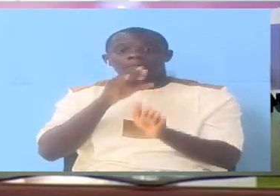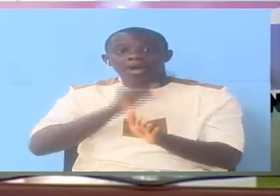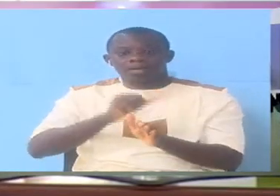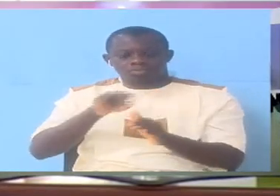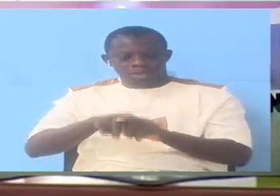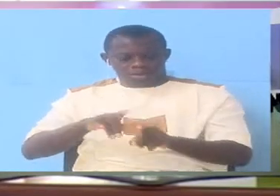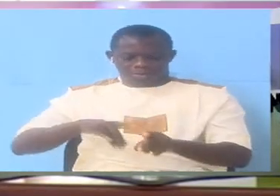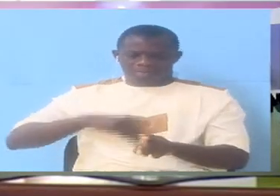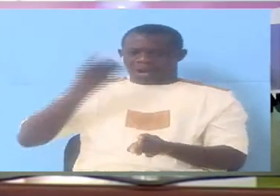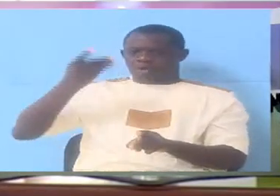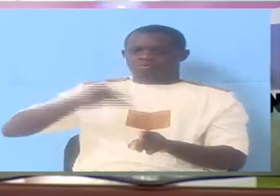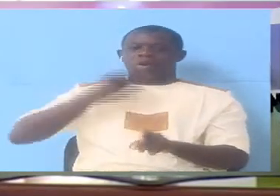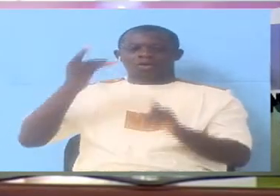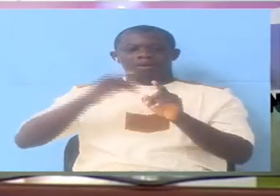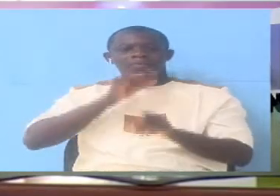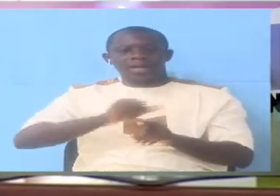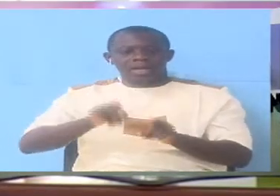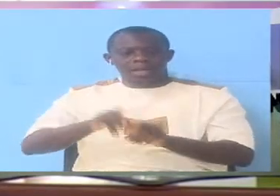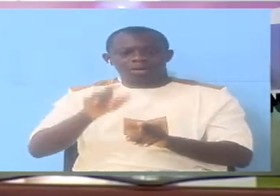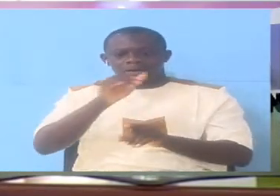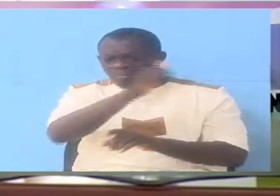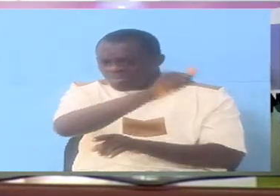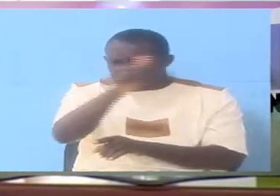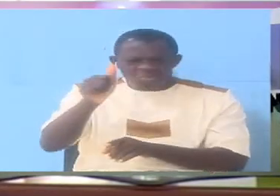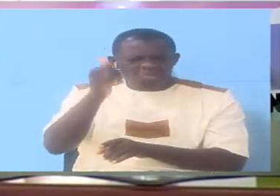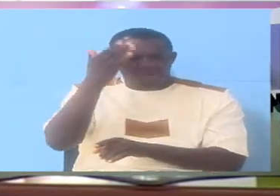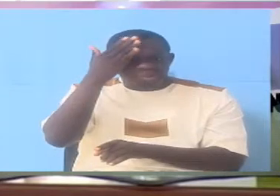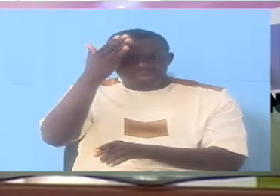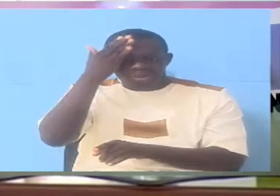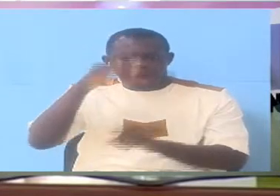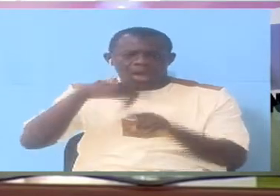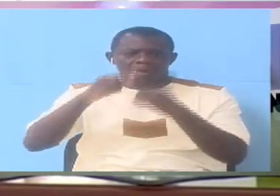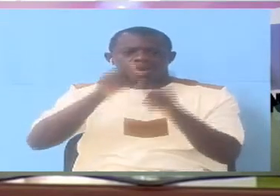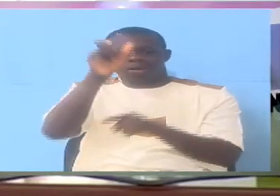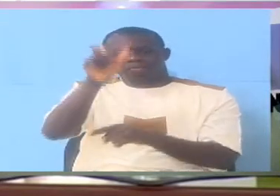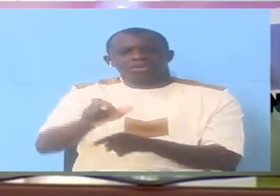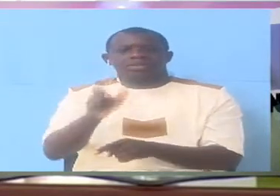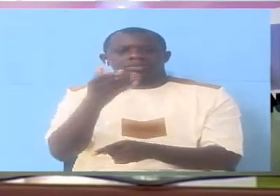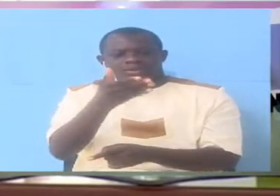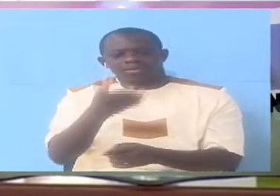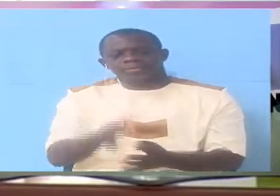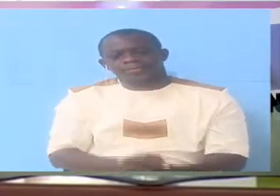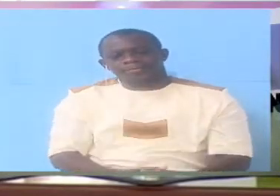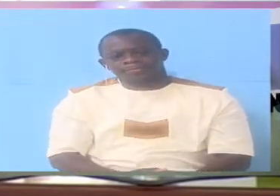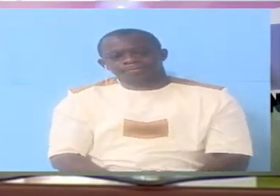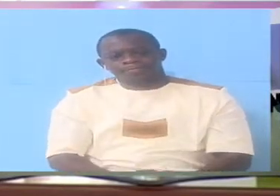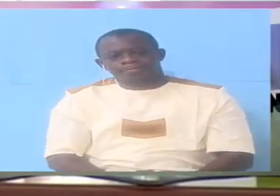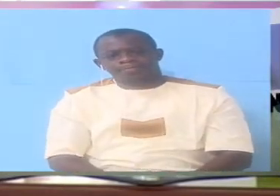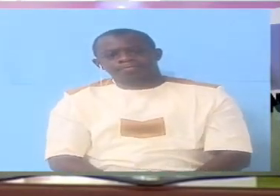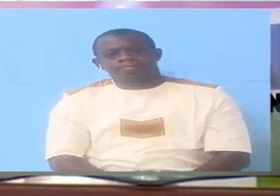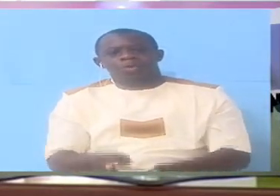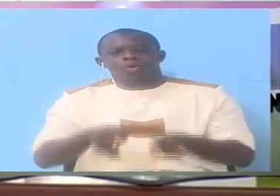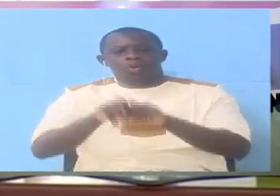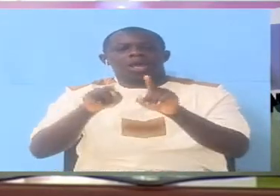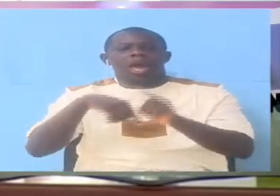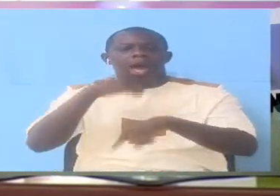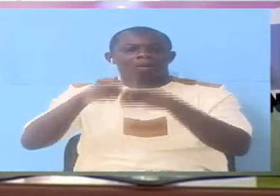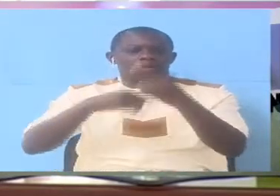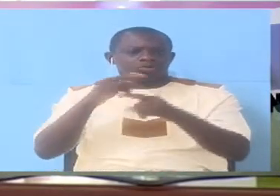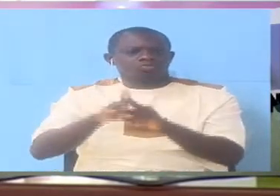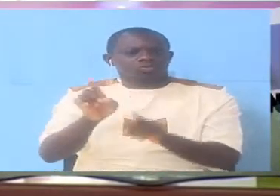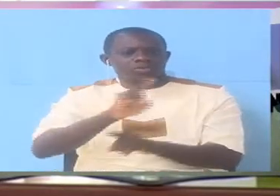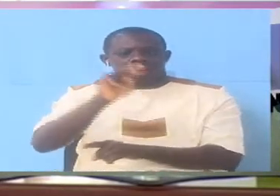everyone. Ndaxte nit la ko xamné nak ku farsala dafa minante ak danaka ñu bari. With the case of